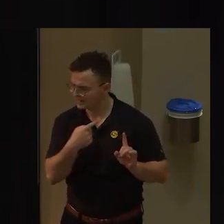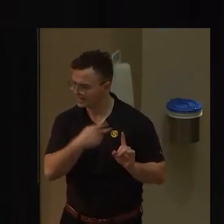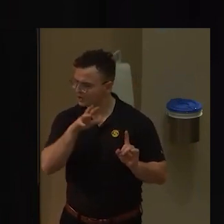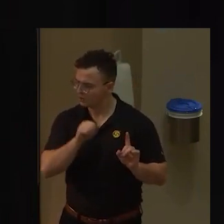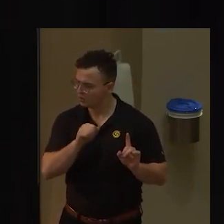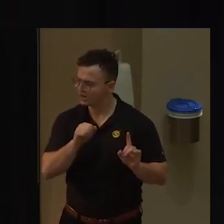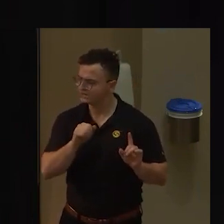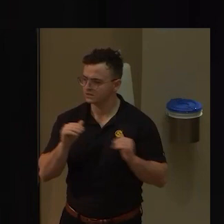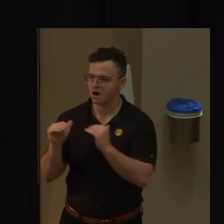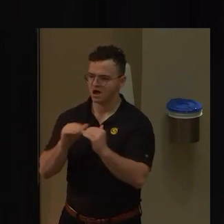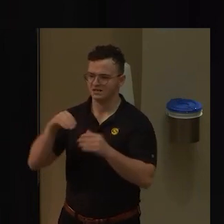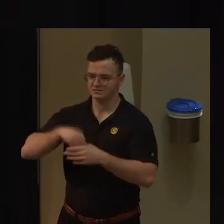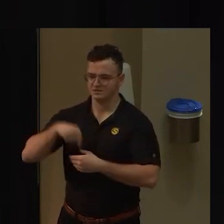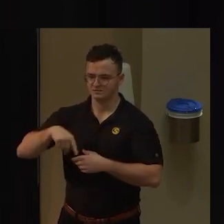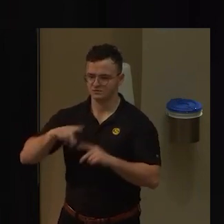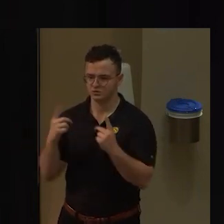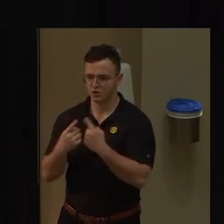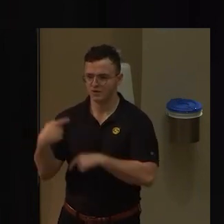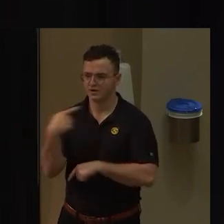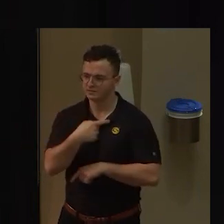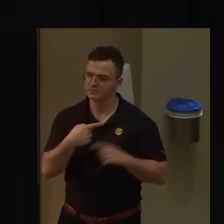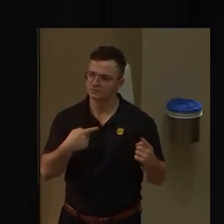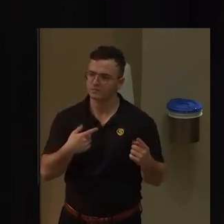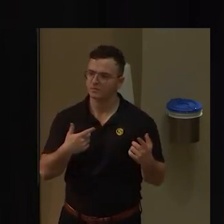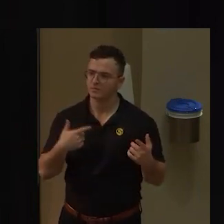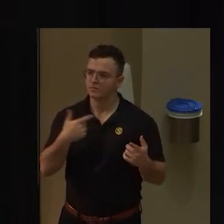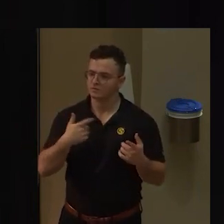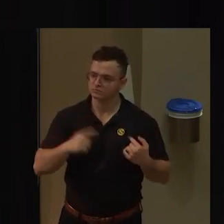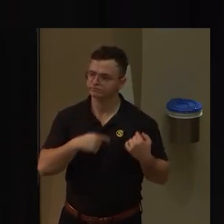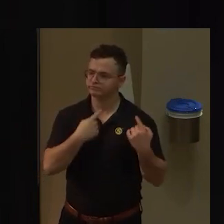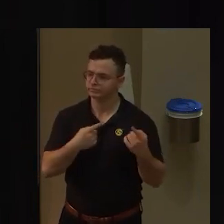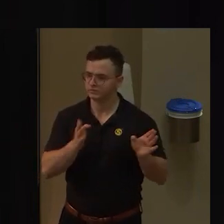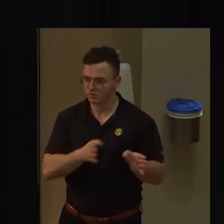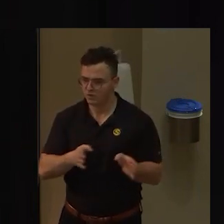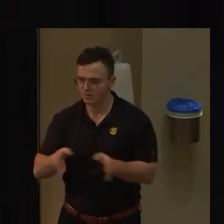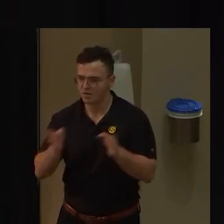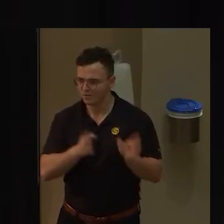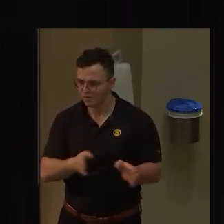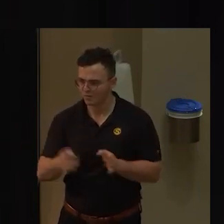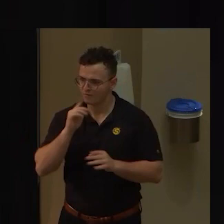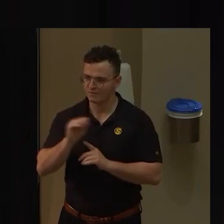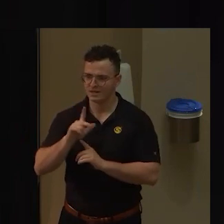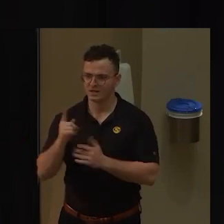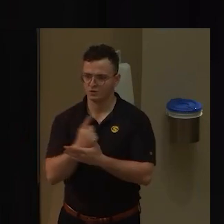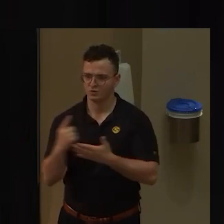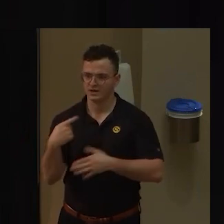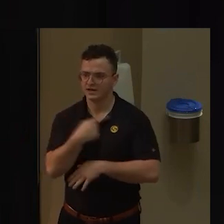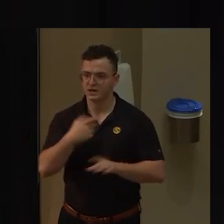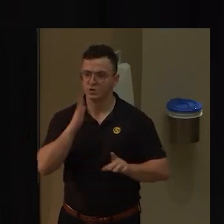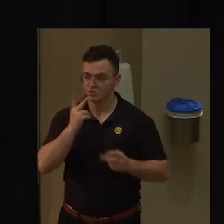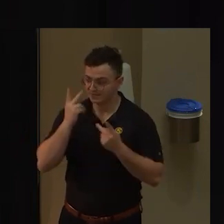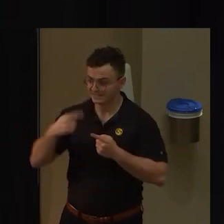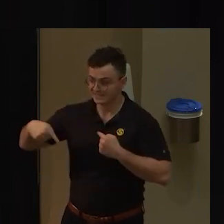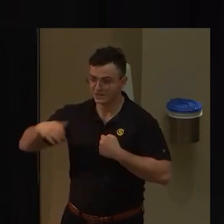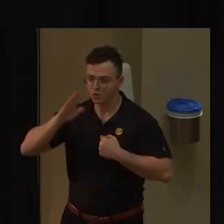was a colleague of this apartment. He longed for preparations for MLK Week, and he would have been very proud